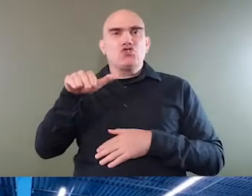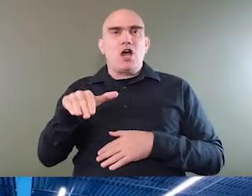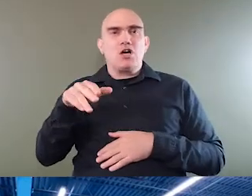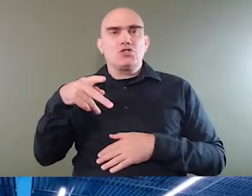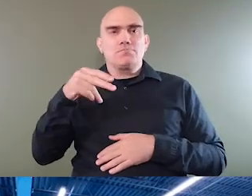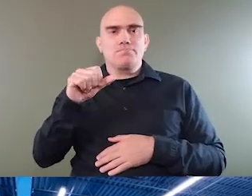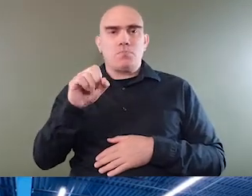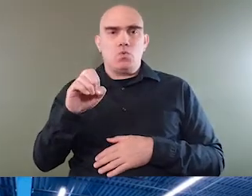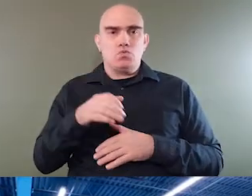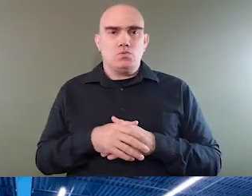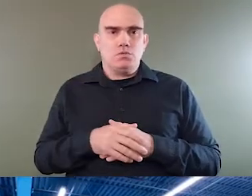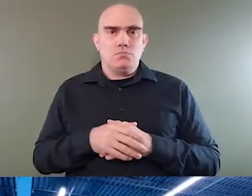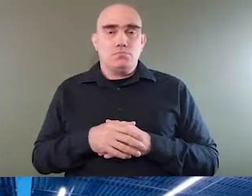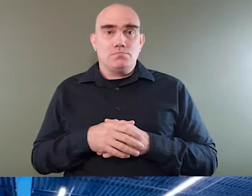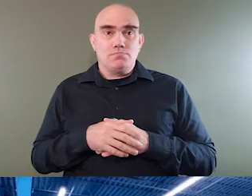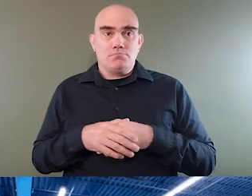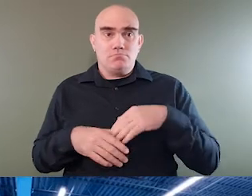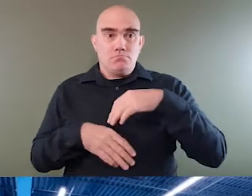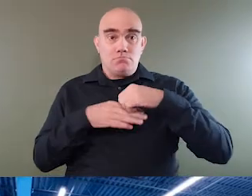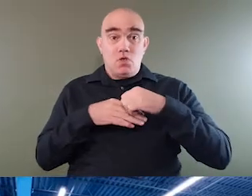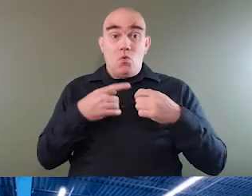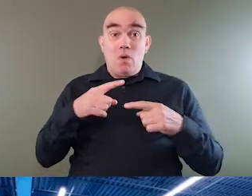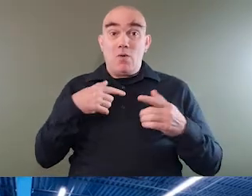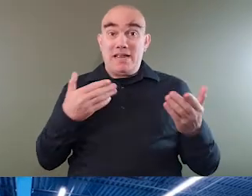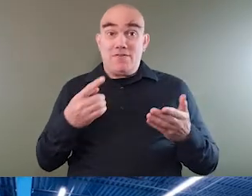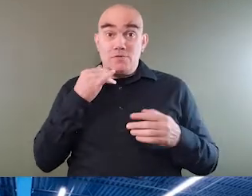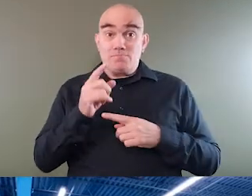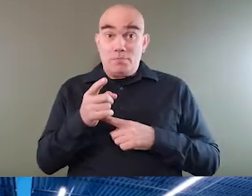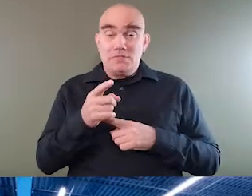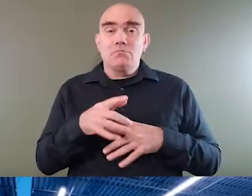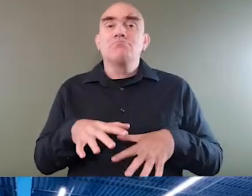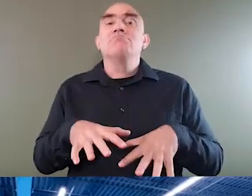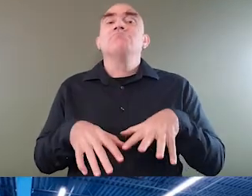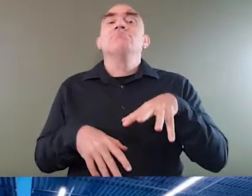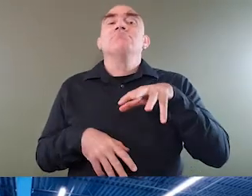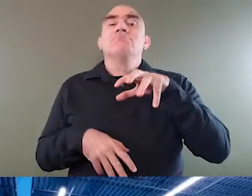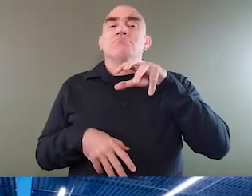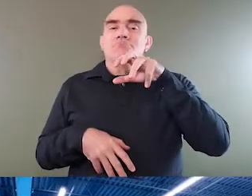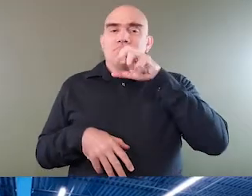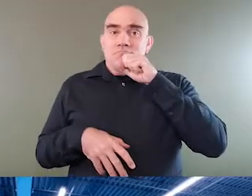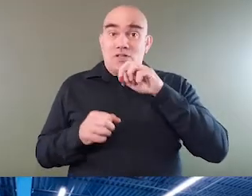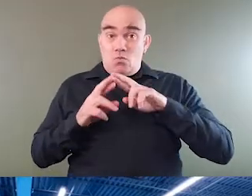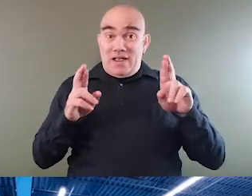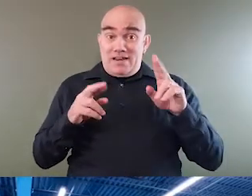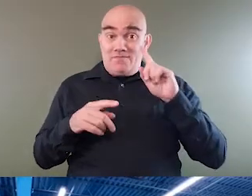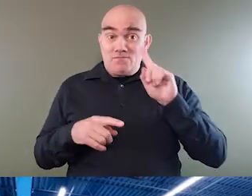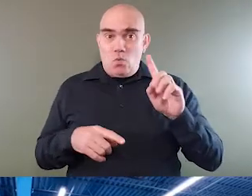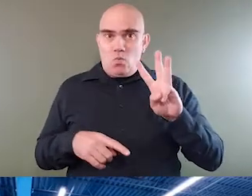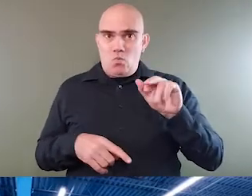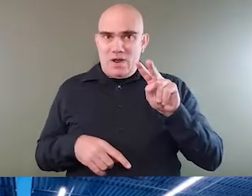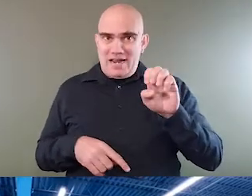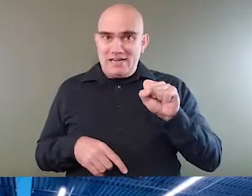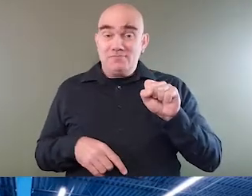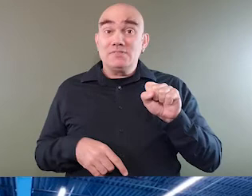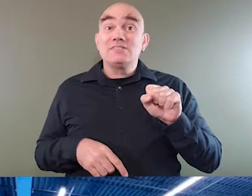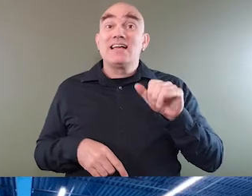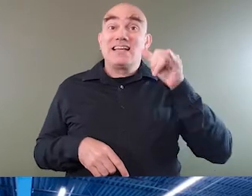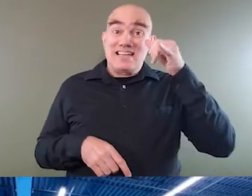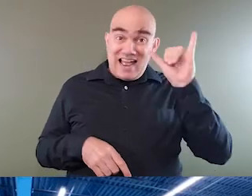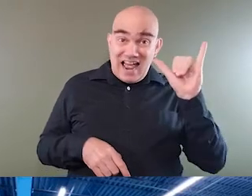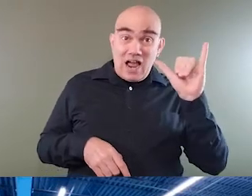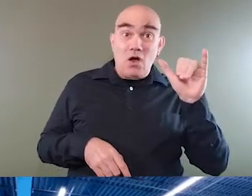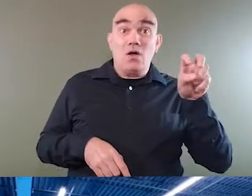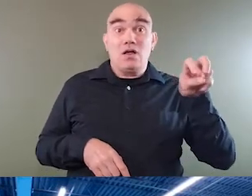And while we're here for just this moment, take a deep breath. And get ready, my waves. We are gonna take cow